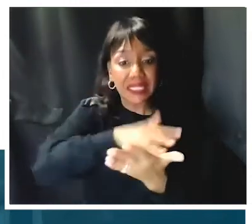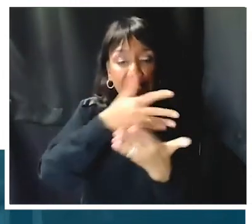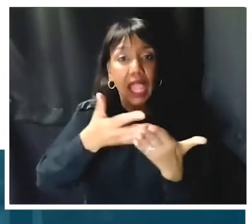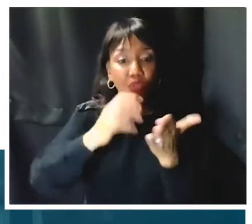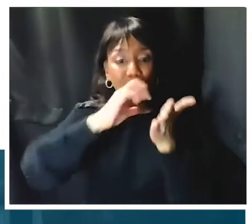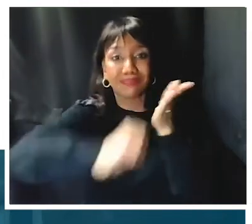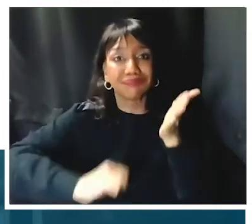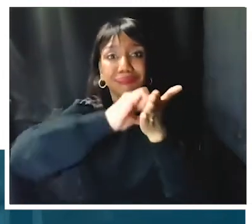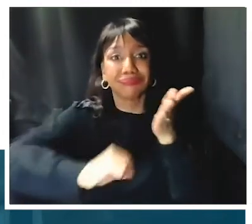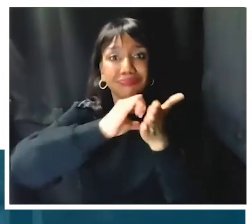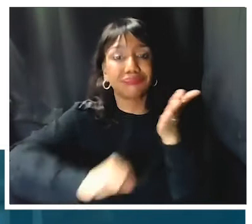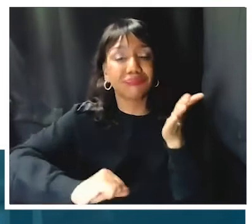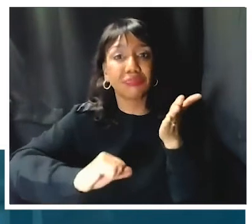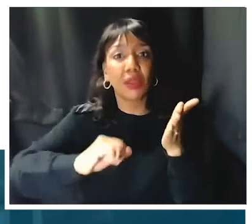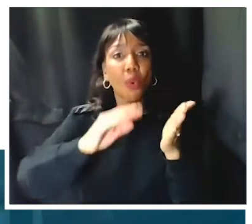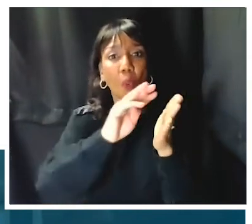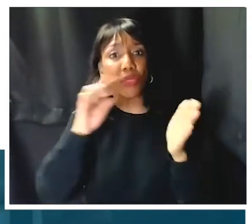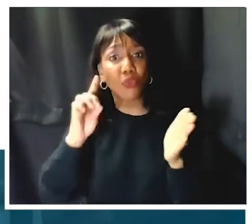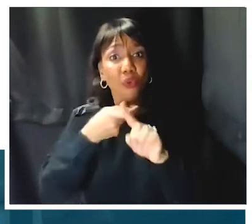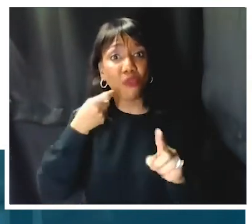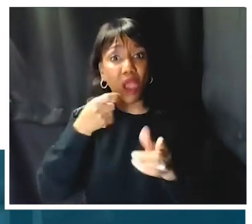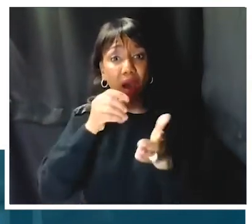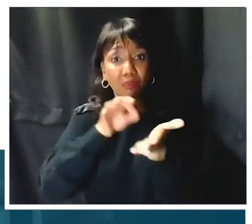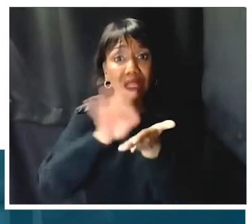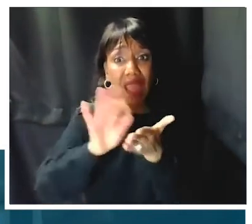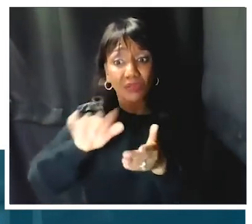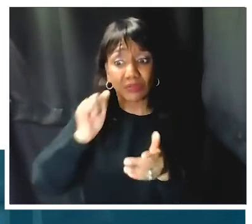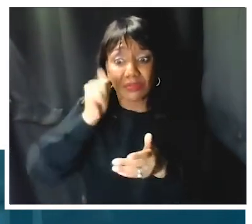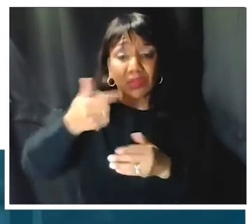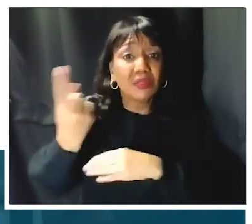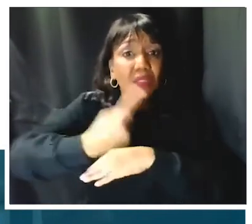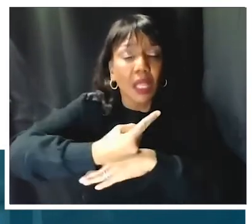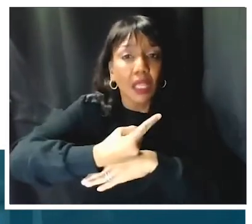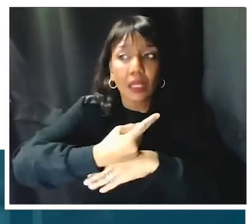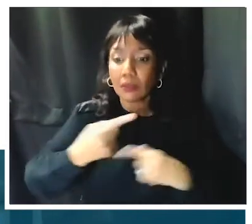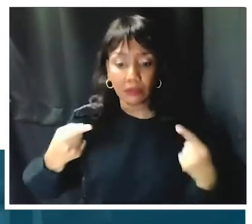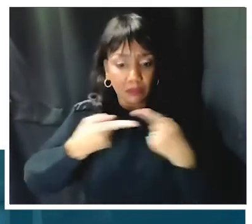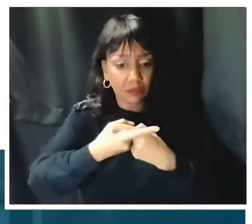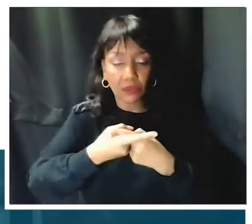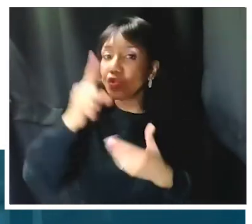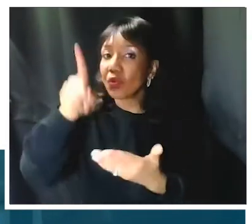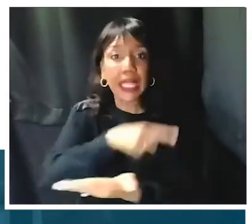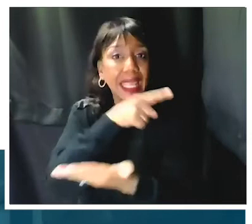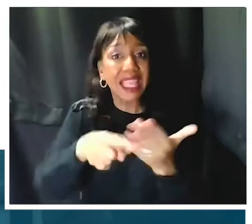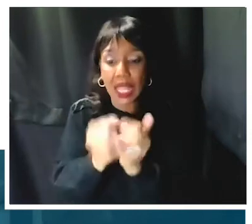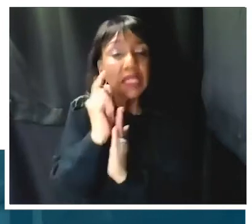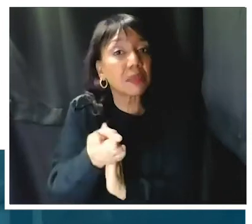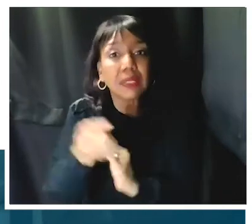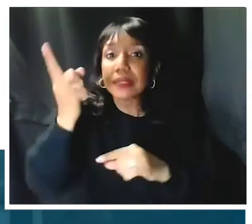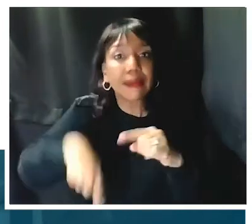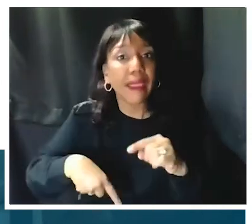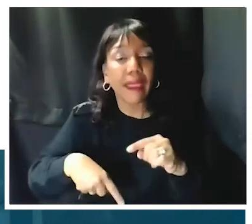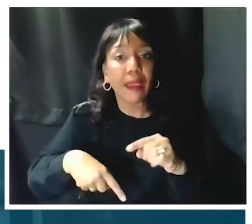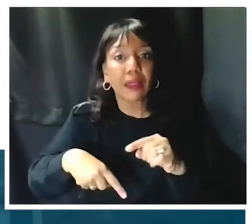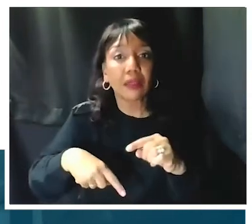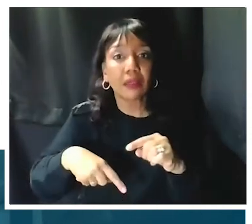debit or be withdrawn from your account the next day, you will likely not be able to cancel or reschedule that